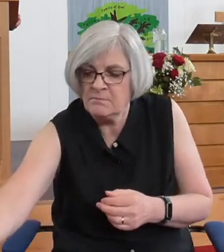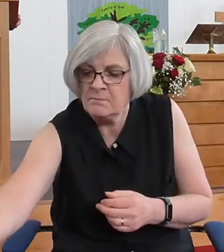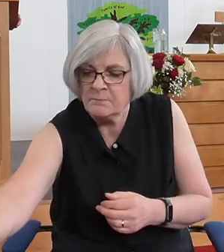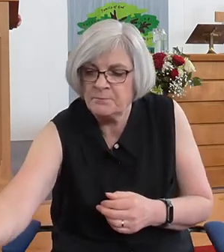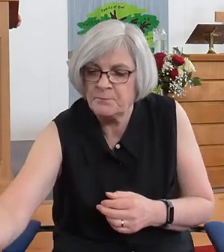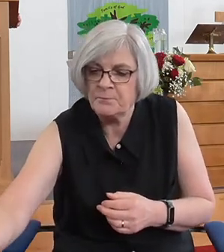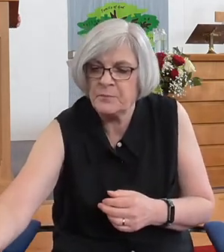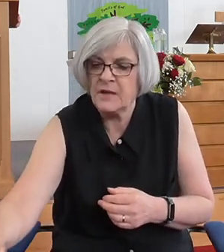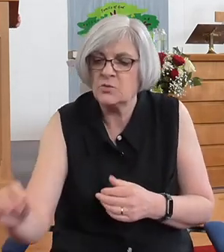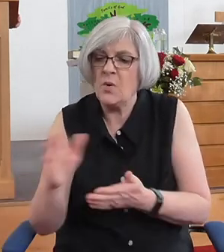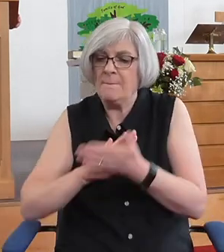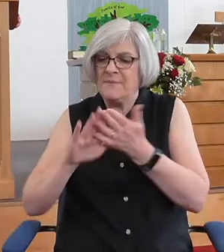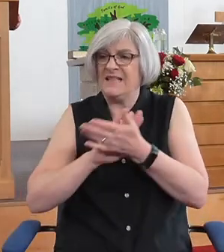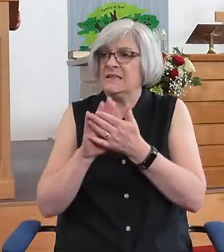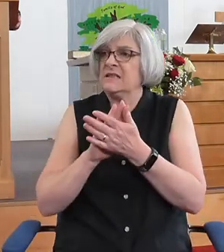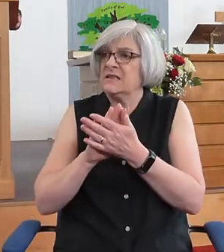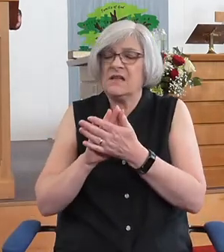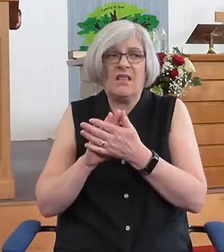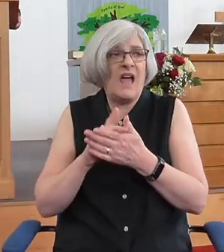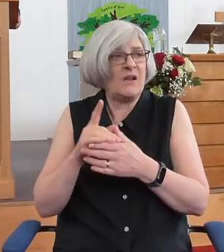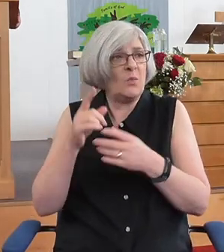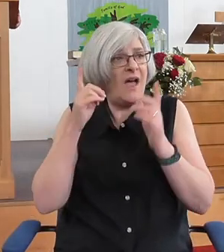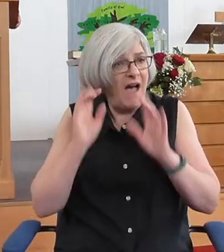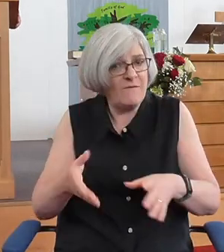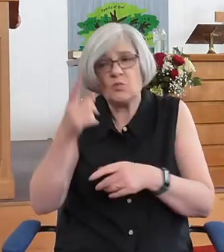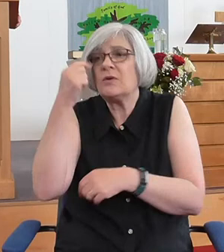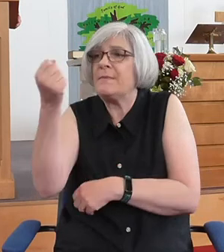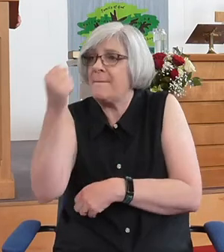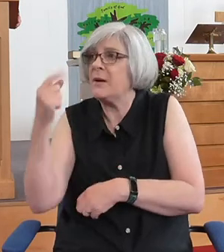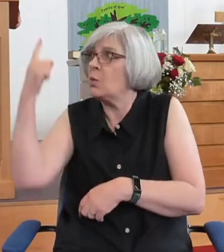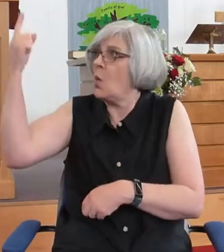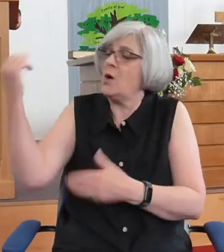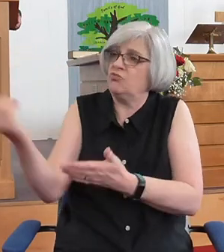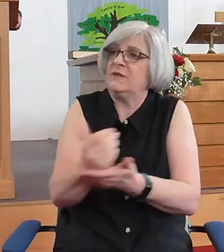in God's redemptive act in the Exodus.